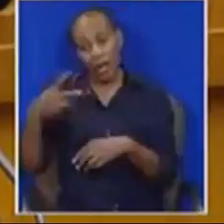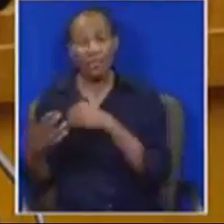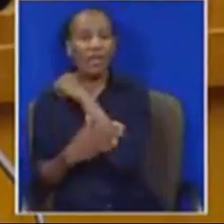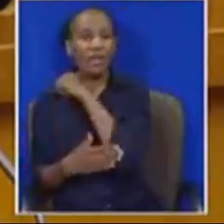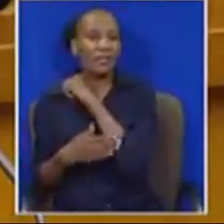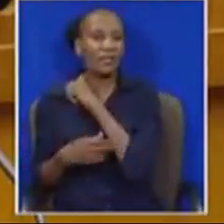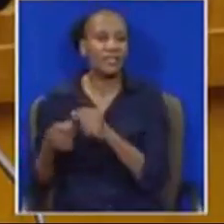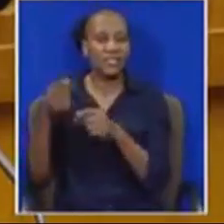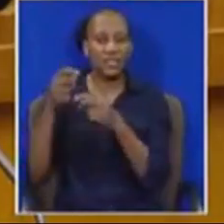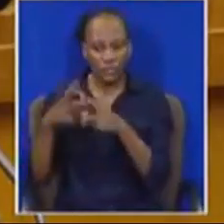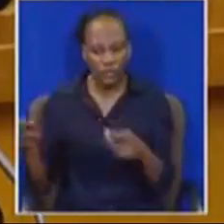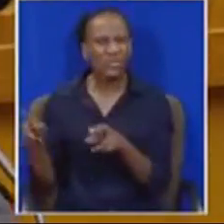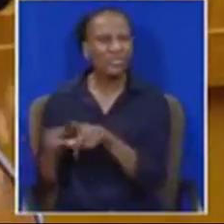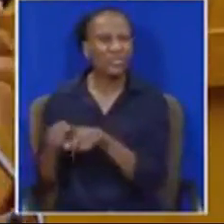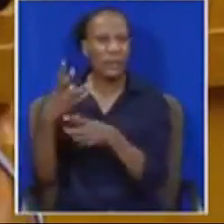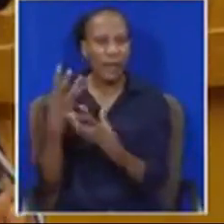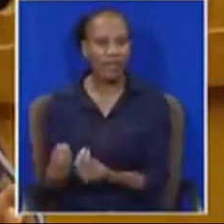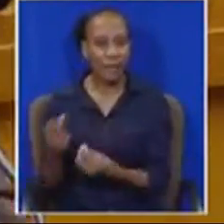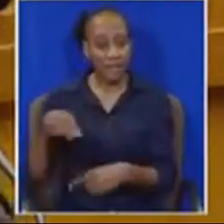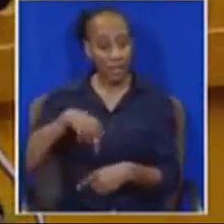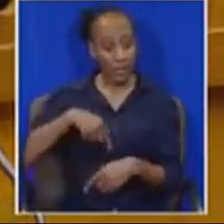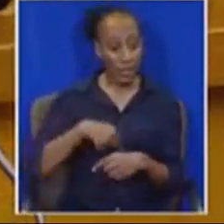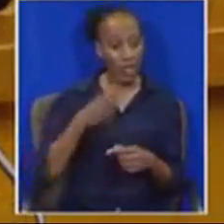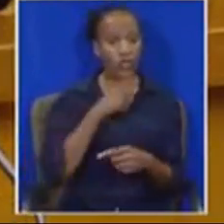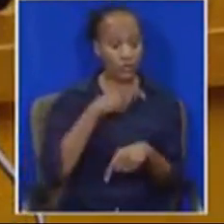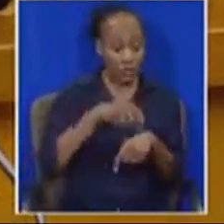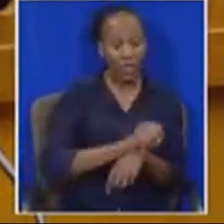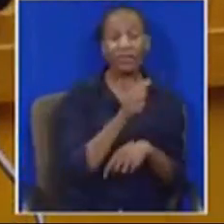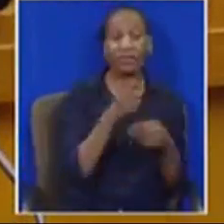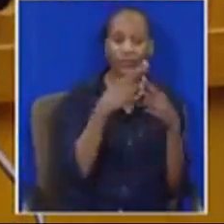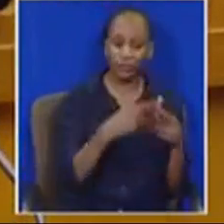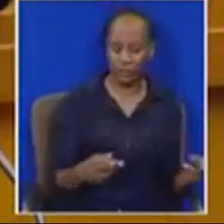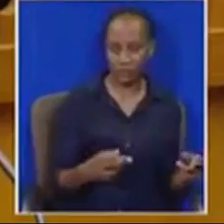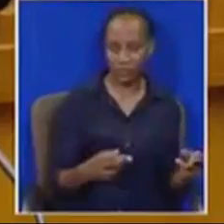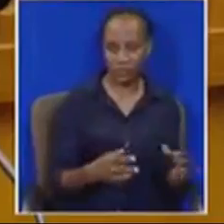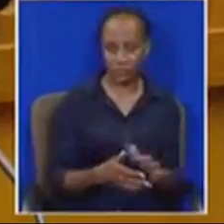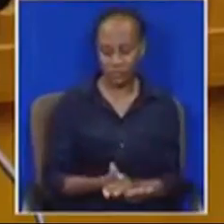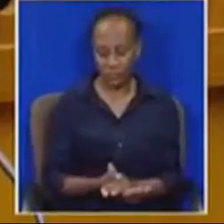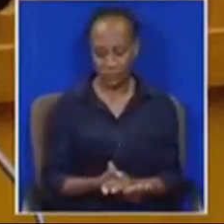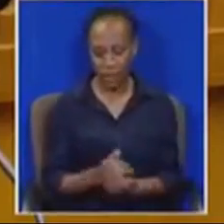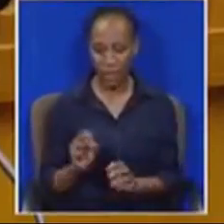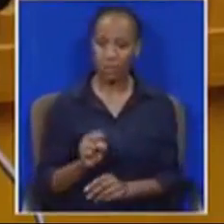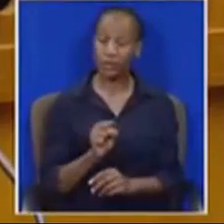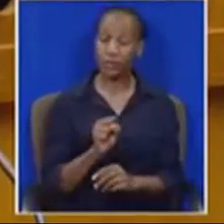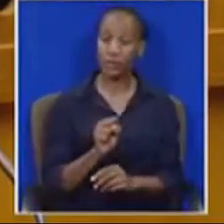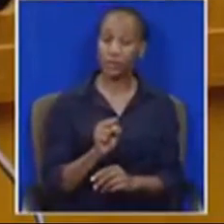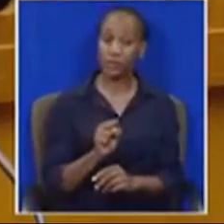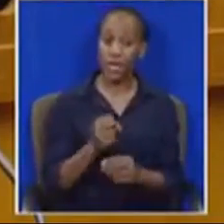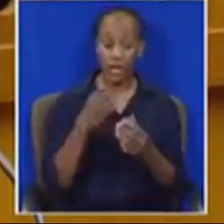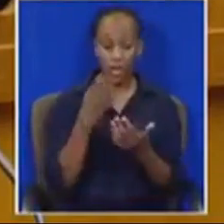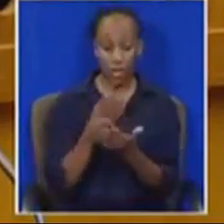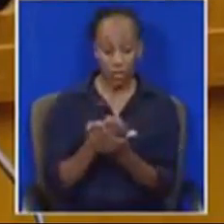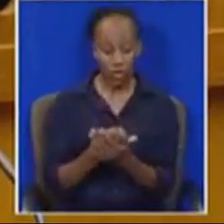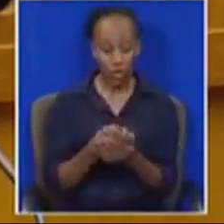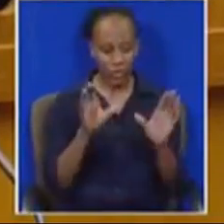we import goods from. Special economic zones remain important instruments